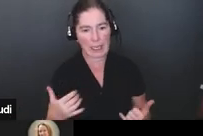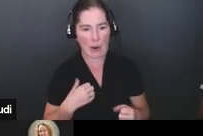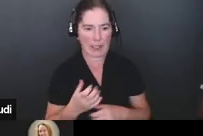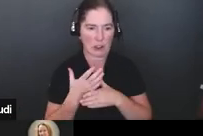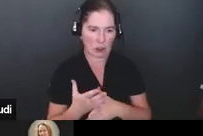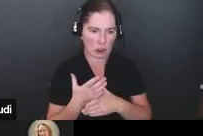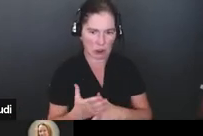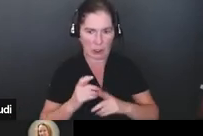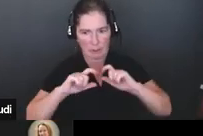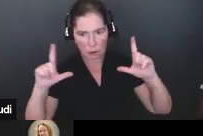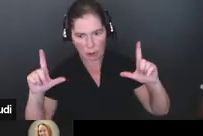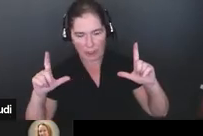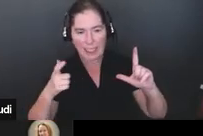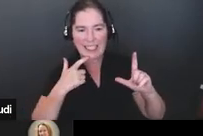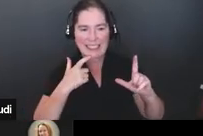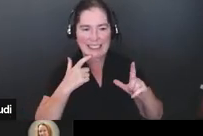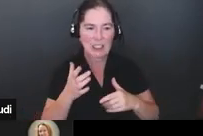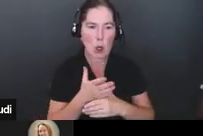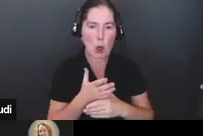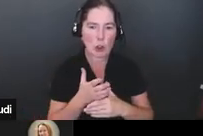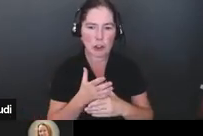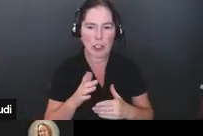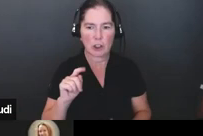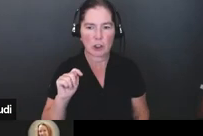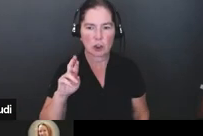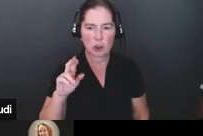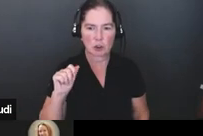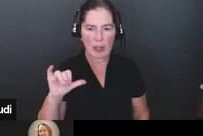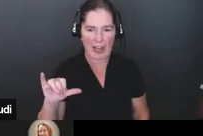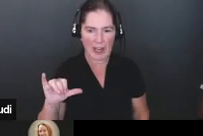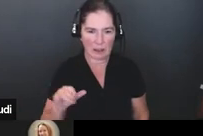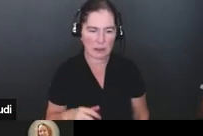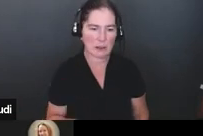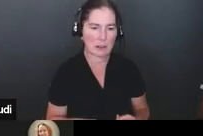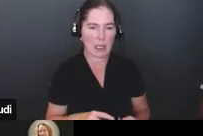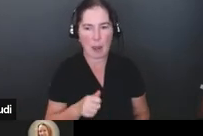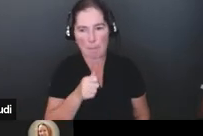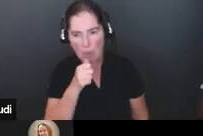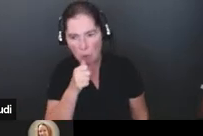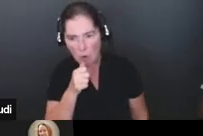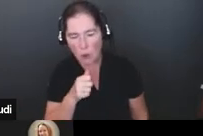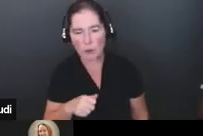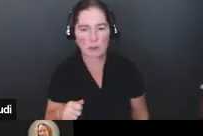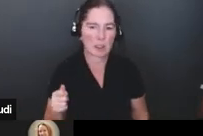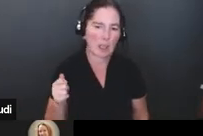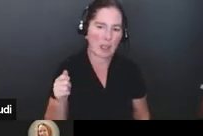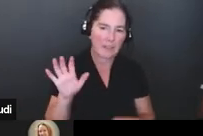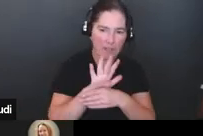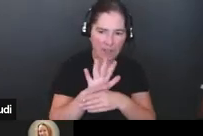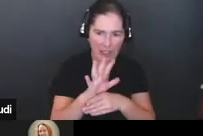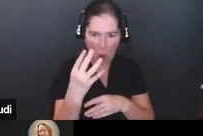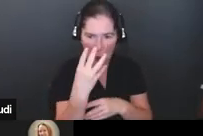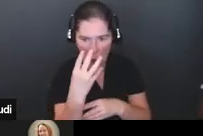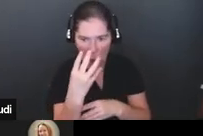screen. It says open share tray. I have my microphone, my video. I have an ability to